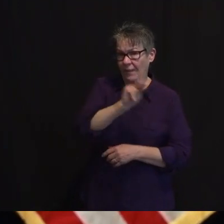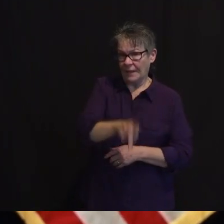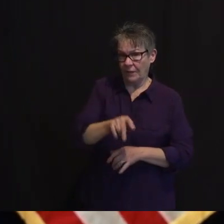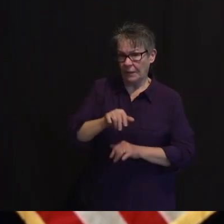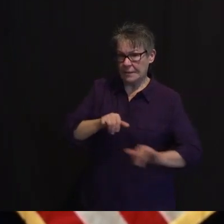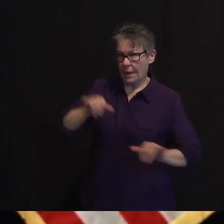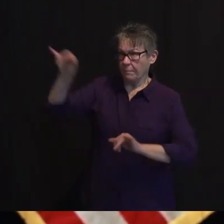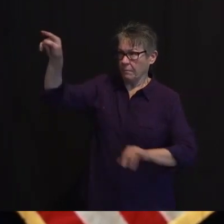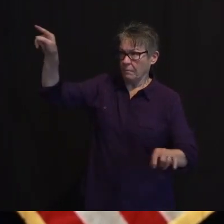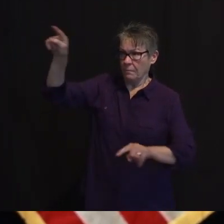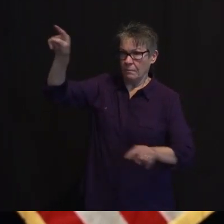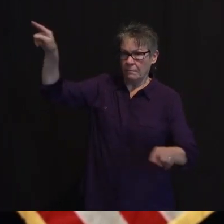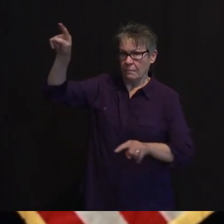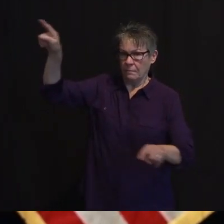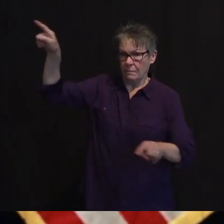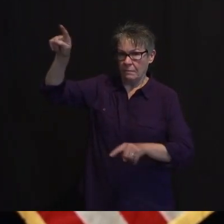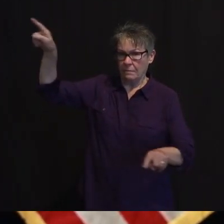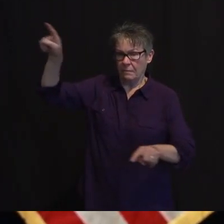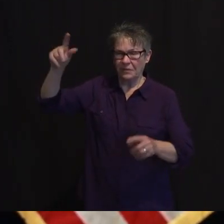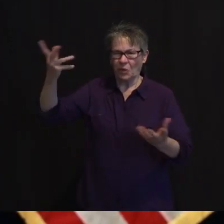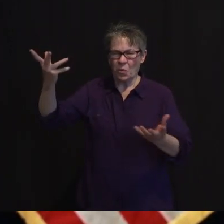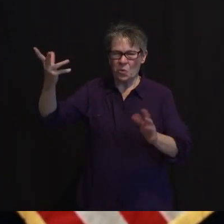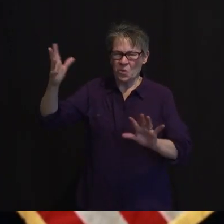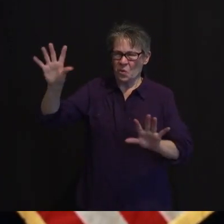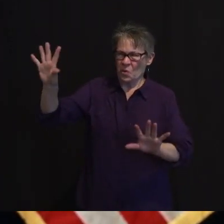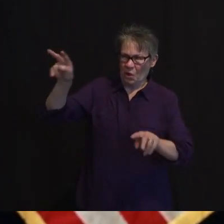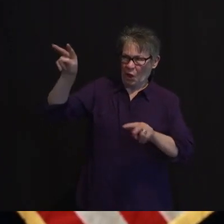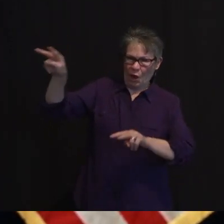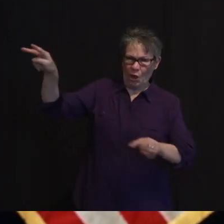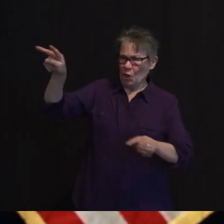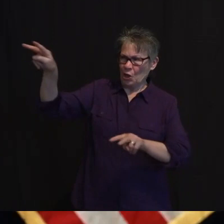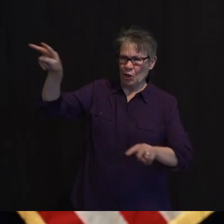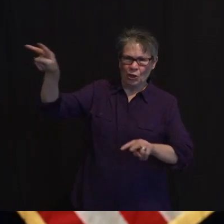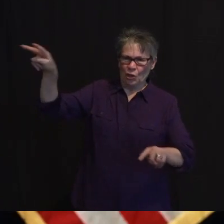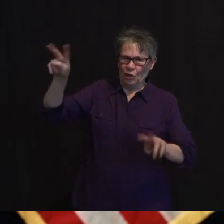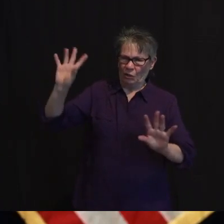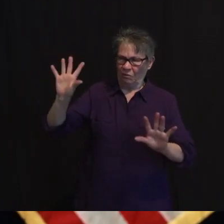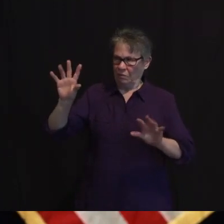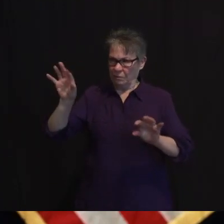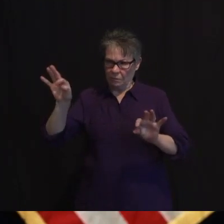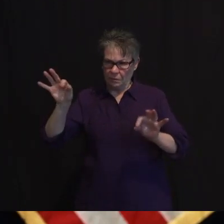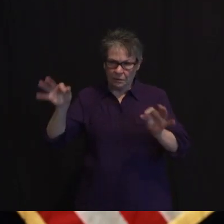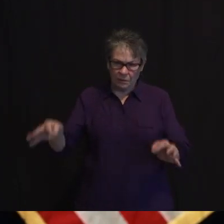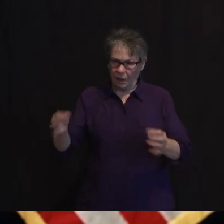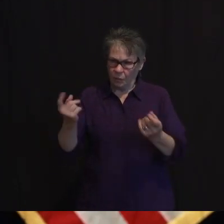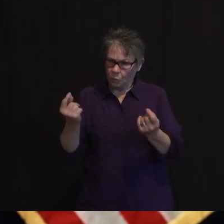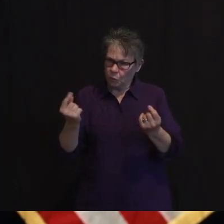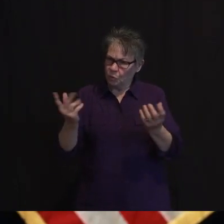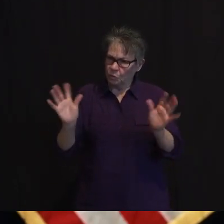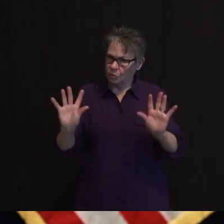families asking us to check on nursing homes where they have family, asking for specific details. And now the